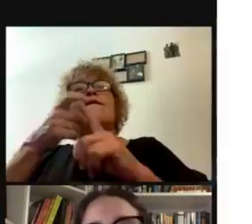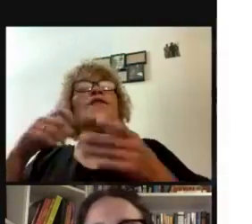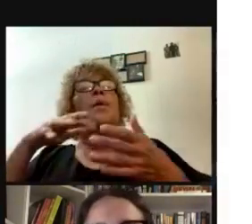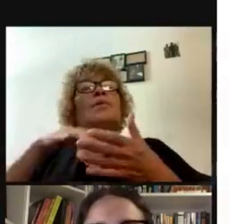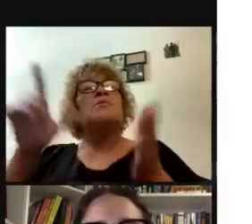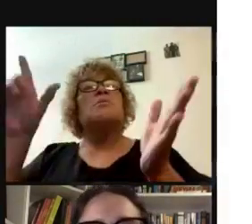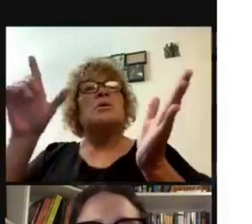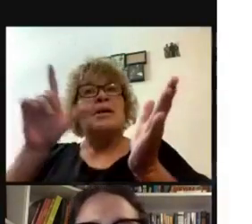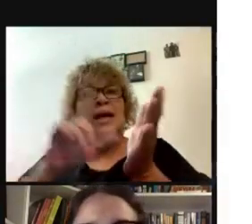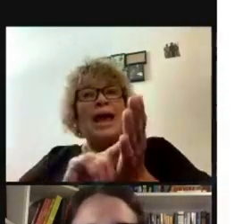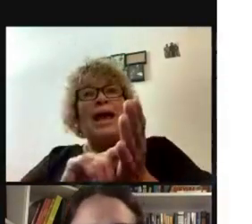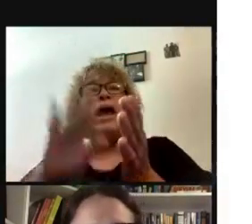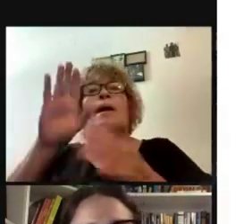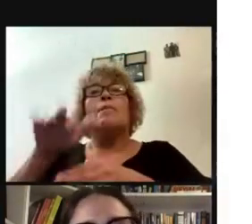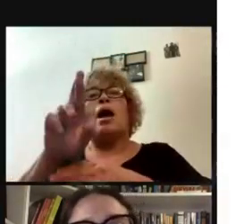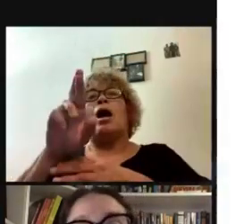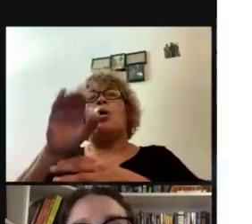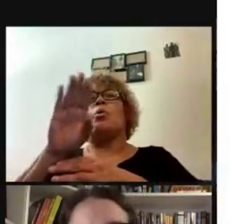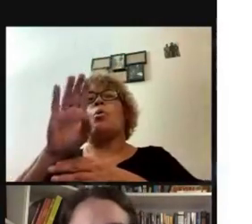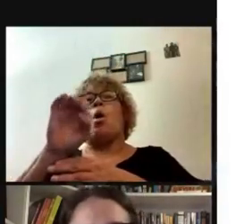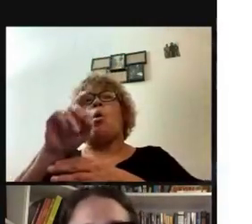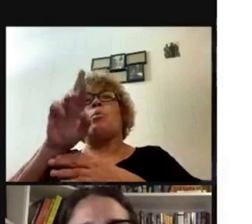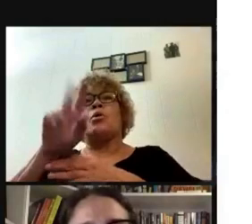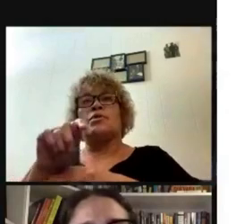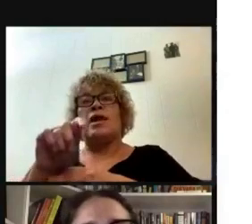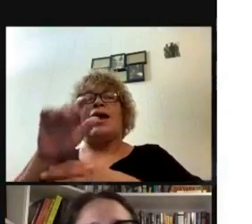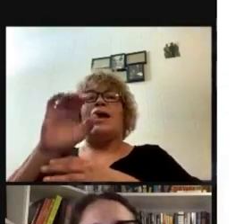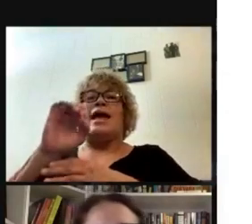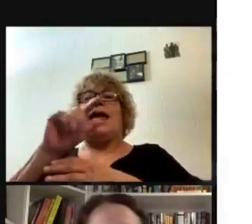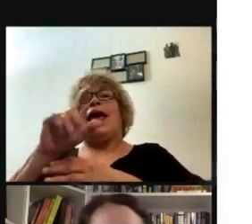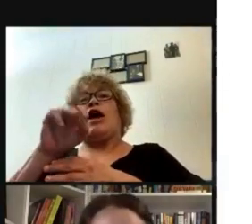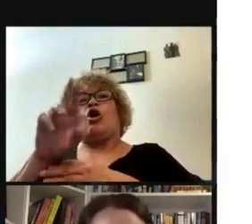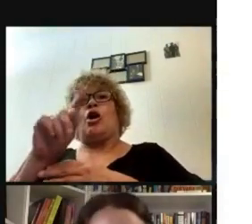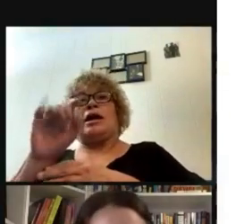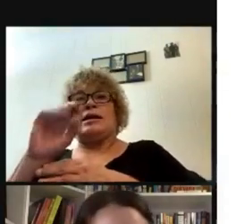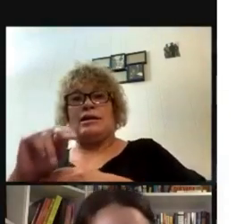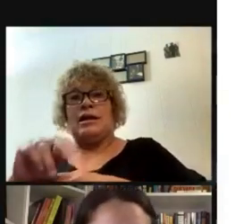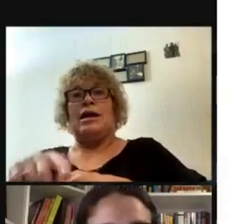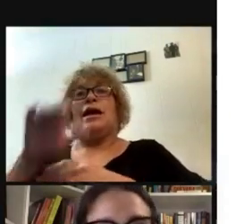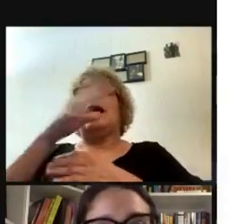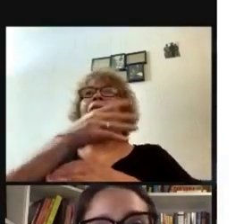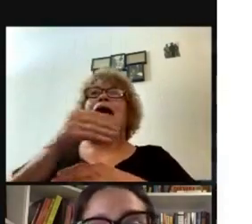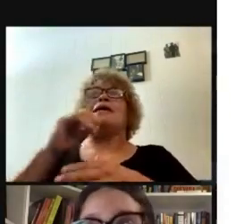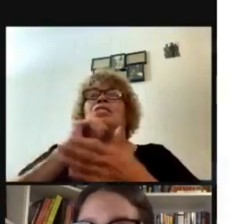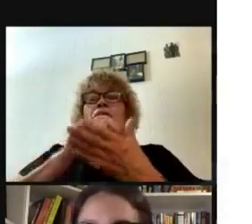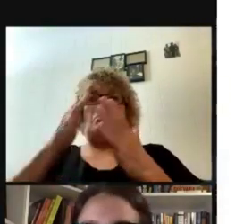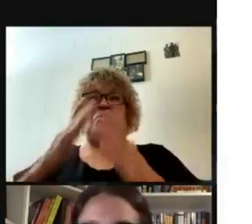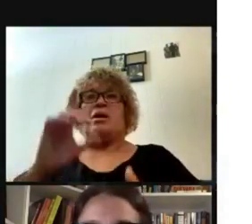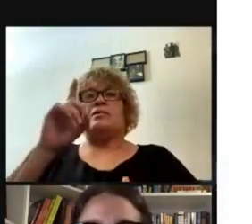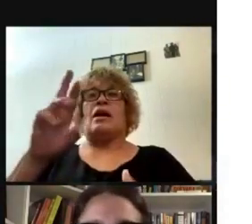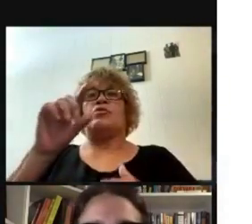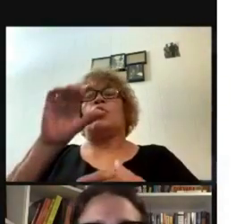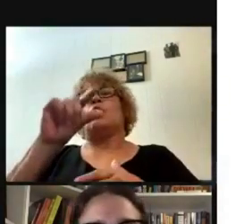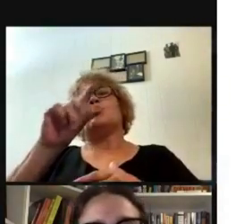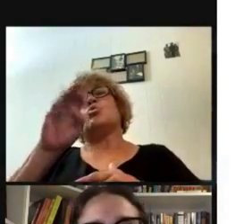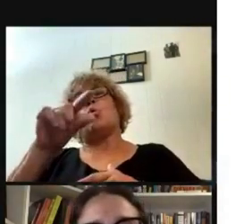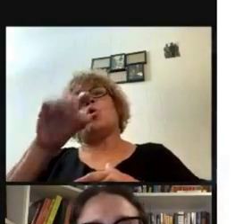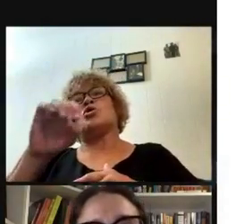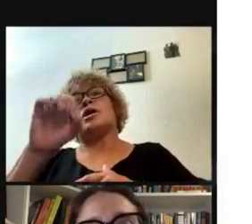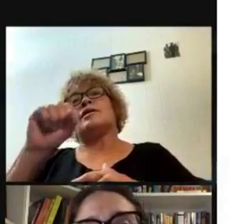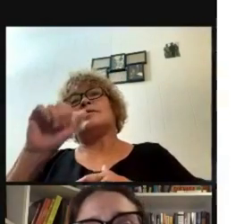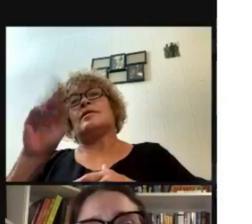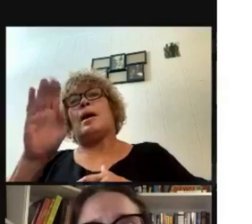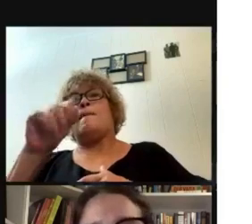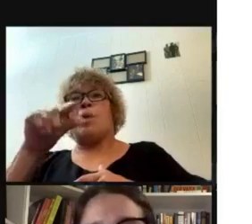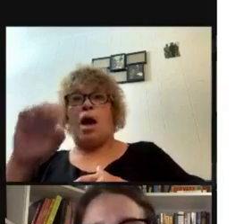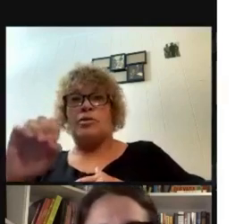an anthropologist named Robert Edgerton and a clinician named Dr. George Sabak. And they published this article in the